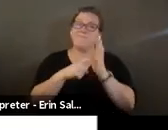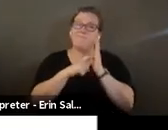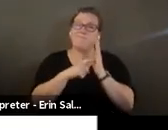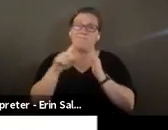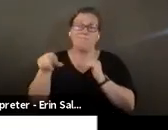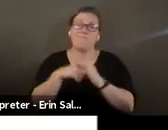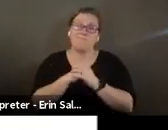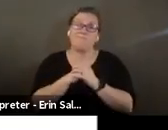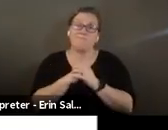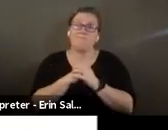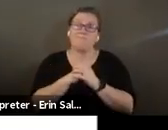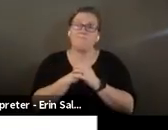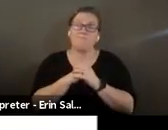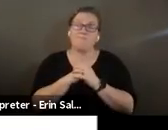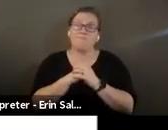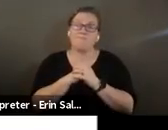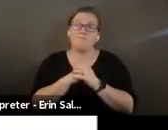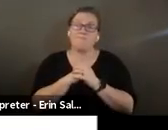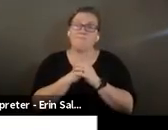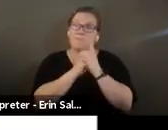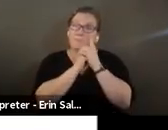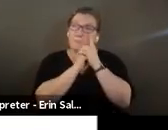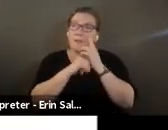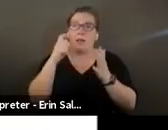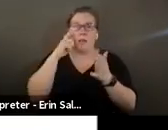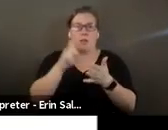Landon, if you want to go to the next slide, please notice that